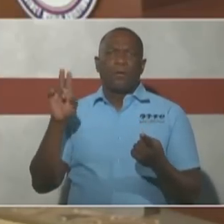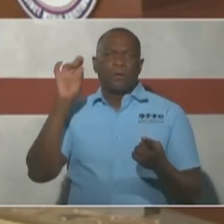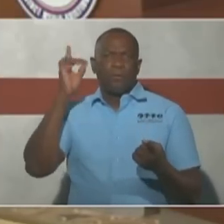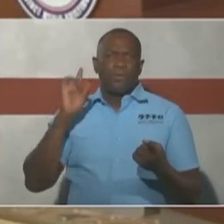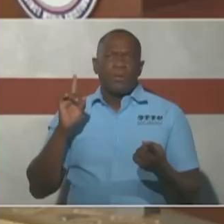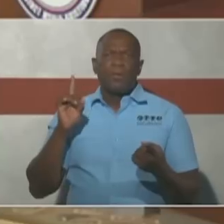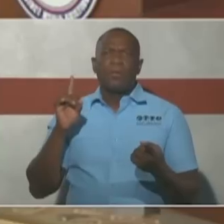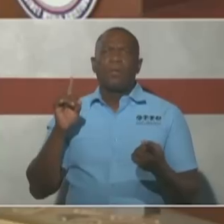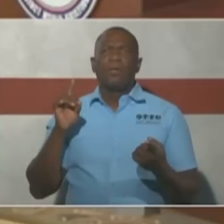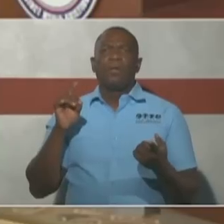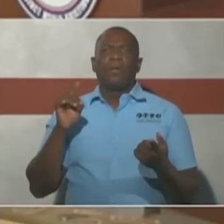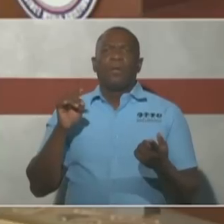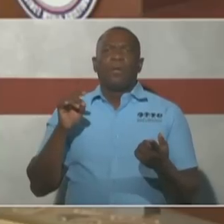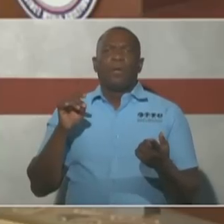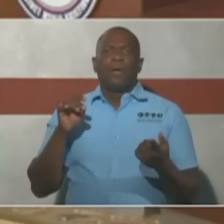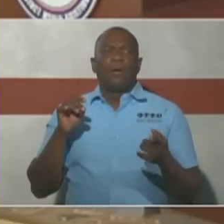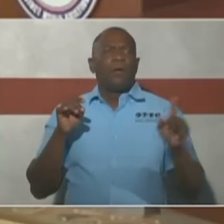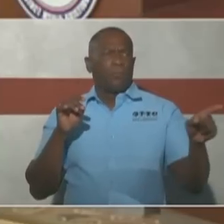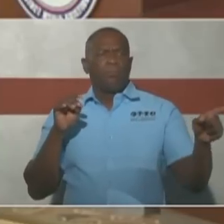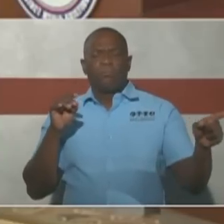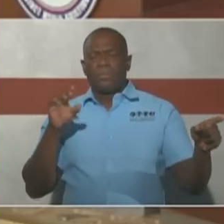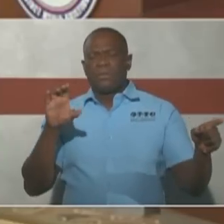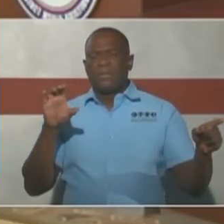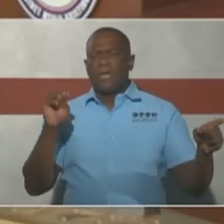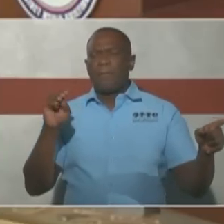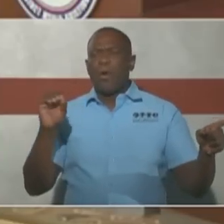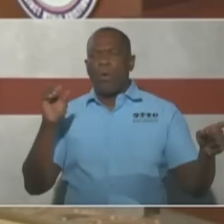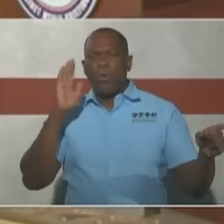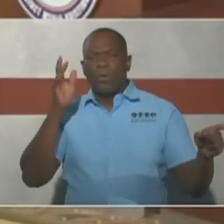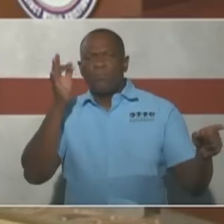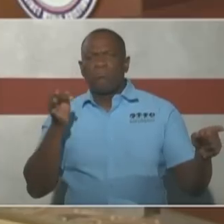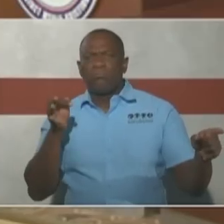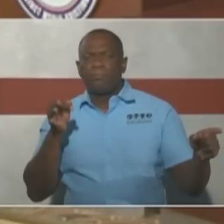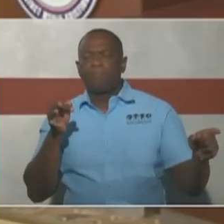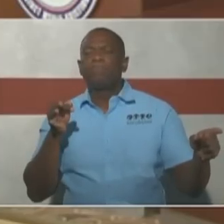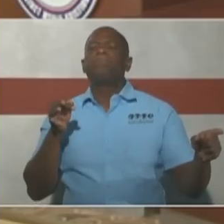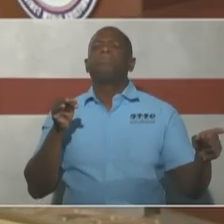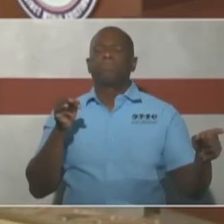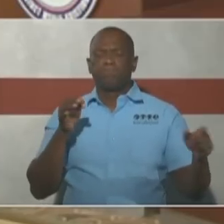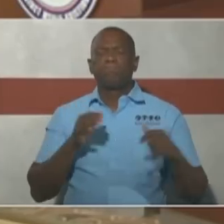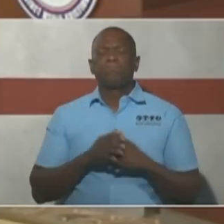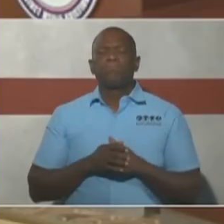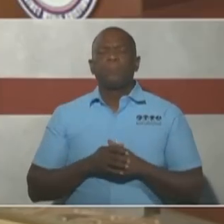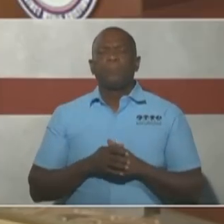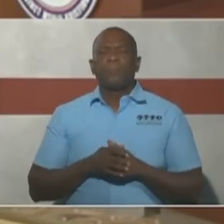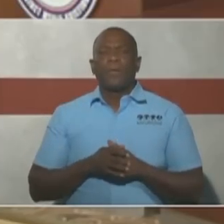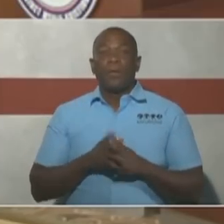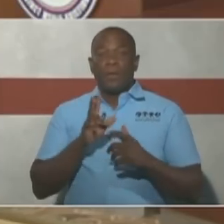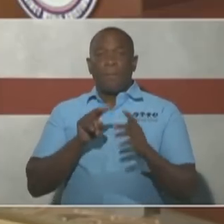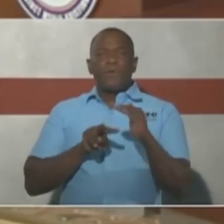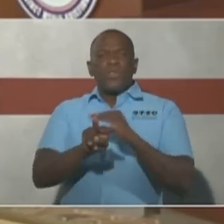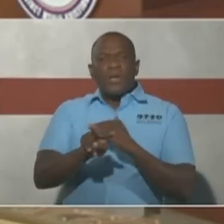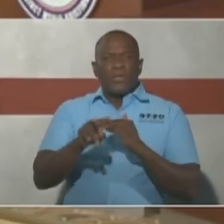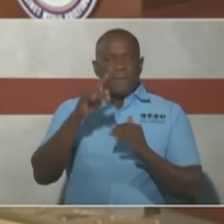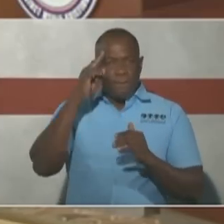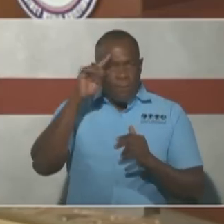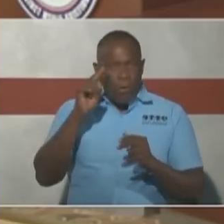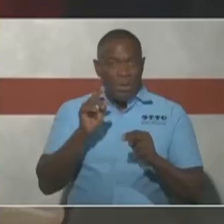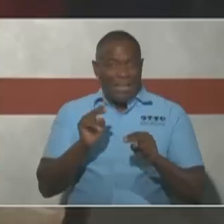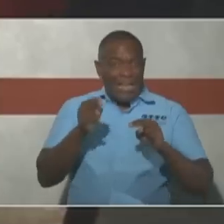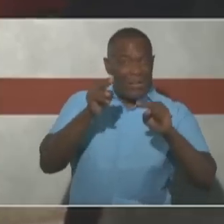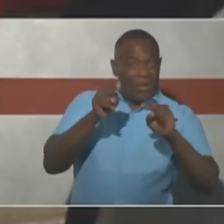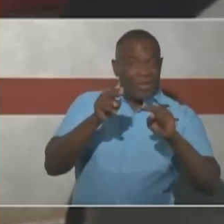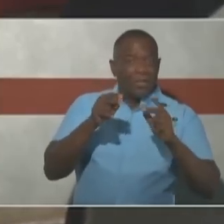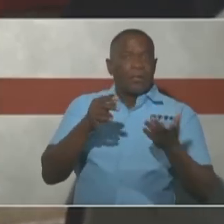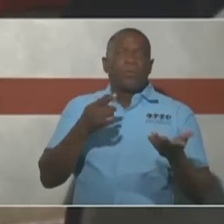so many people who have carrying some immunity, we will proceed to live with COVID. Any